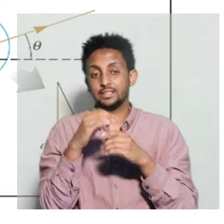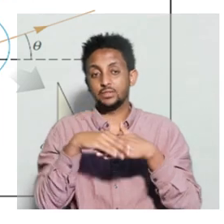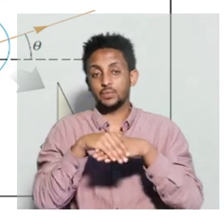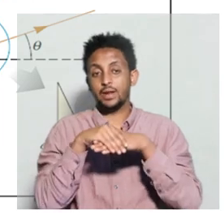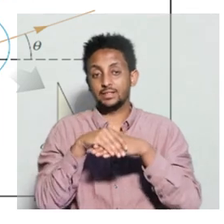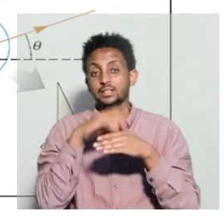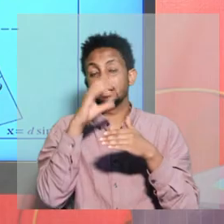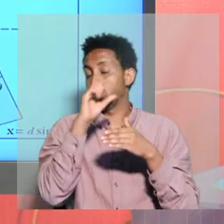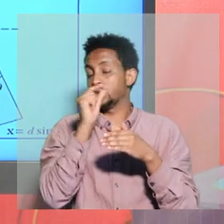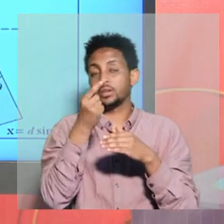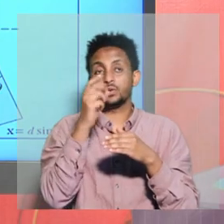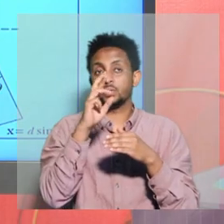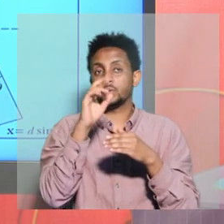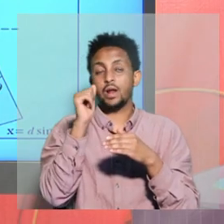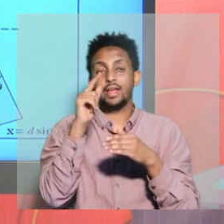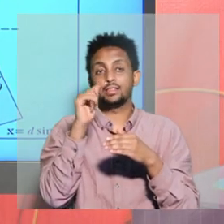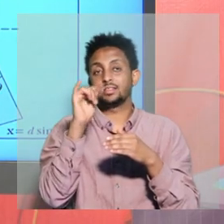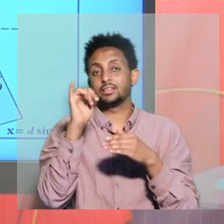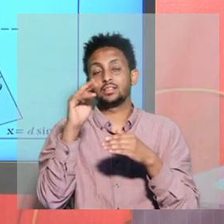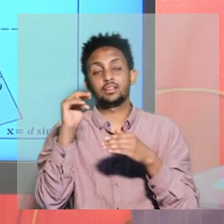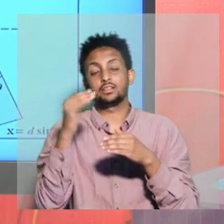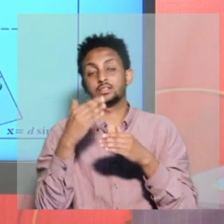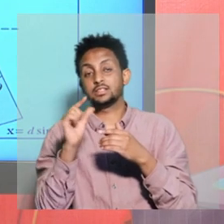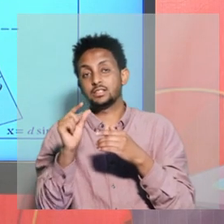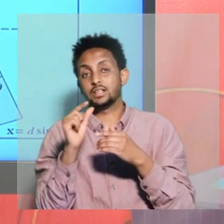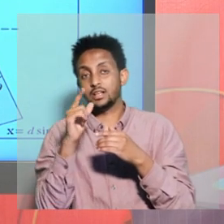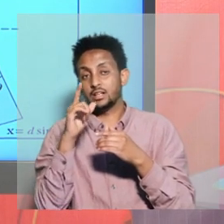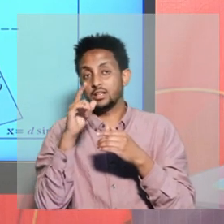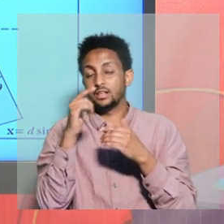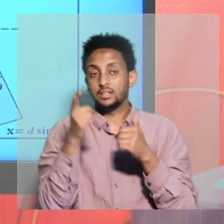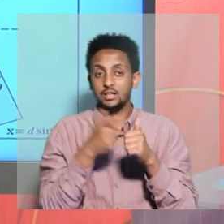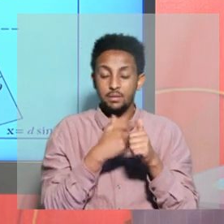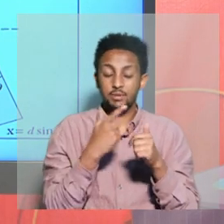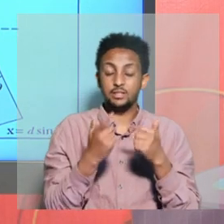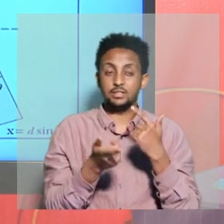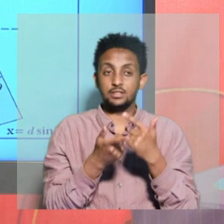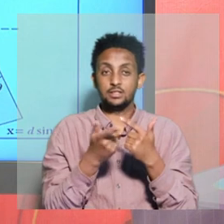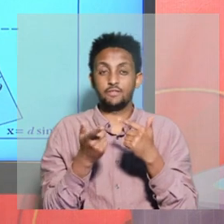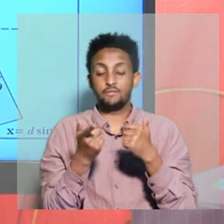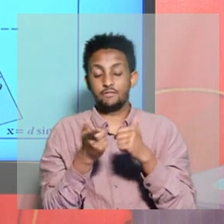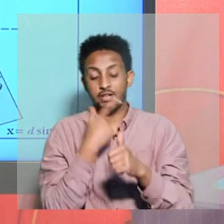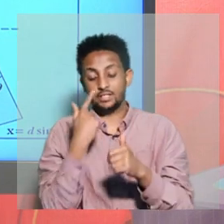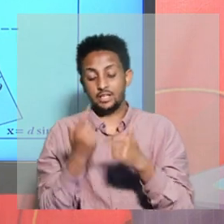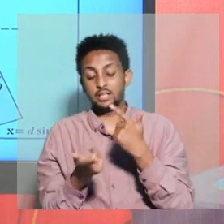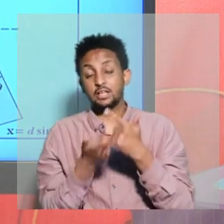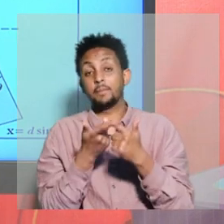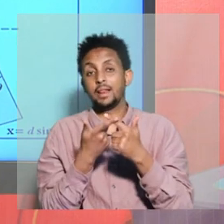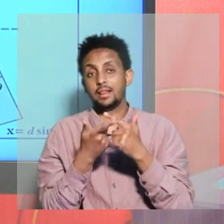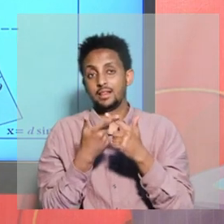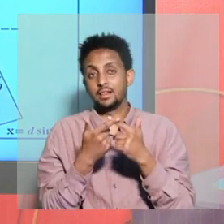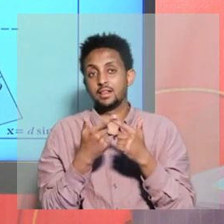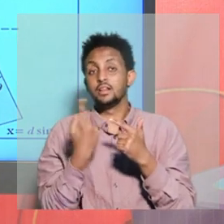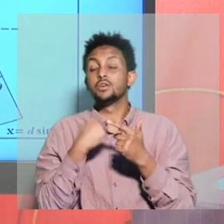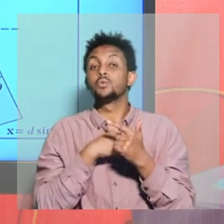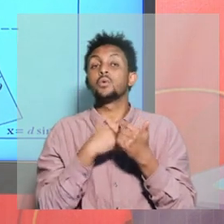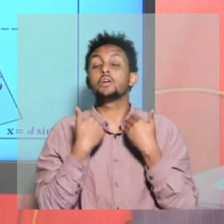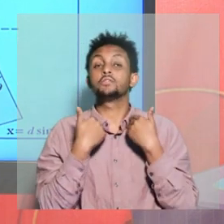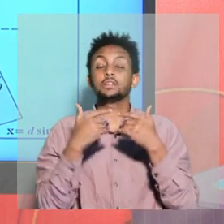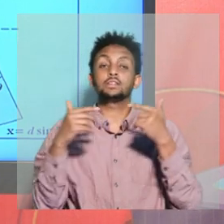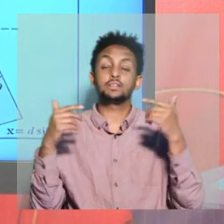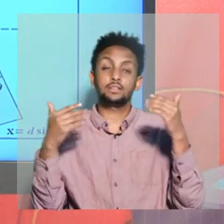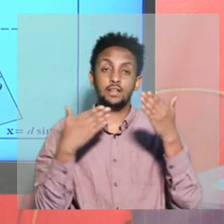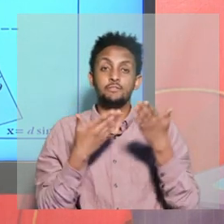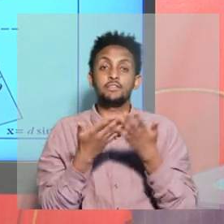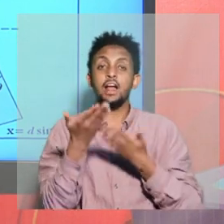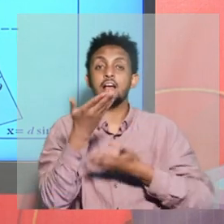have tried to see about interference of single slit, double slits, and so on. Now let's try to see about the